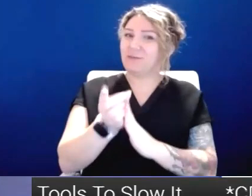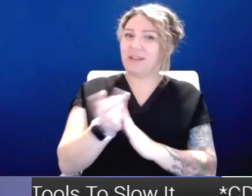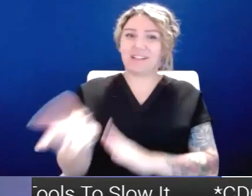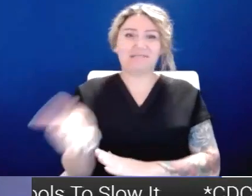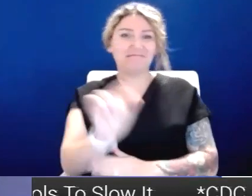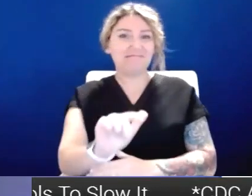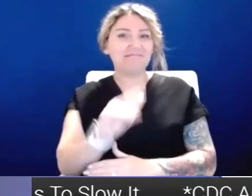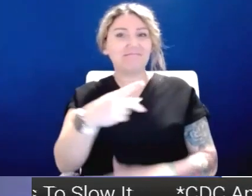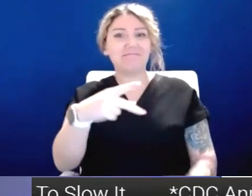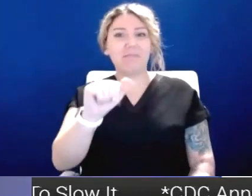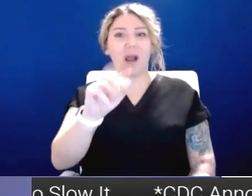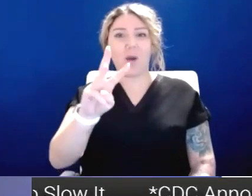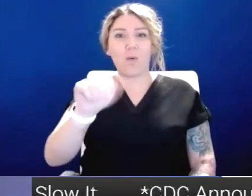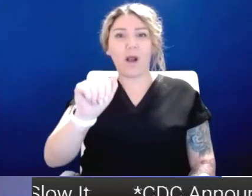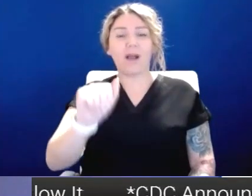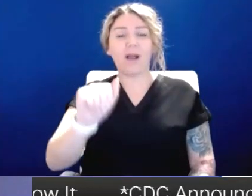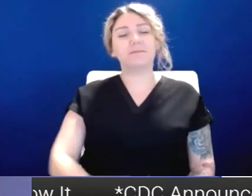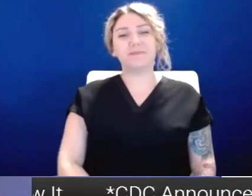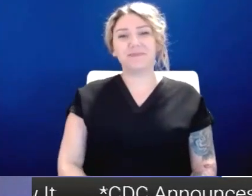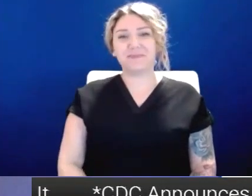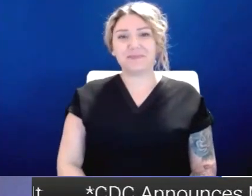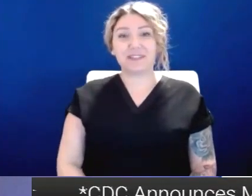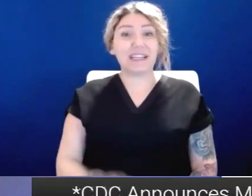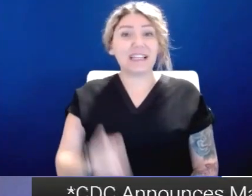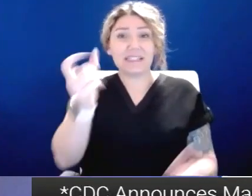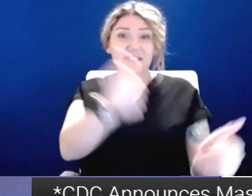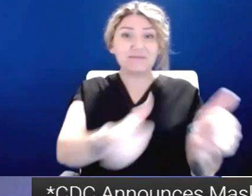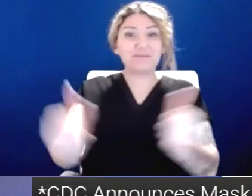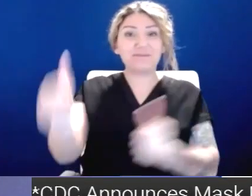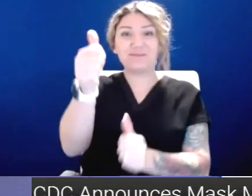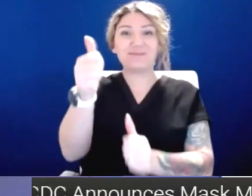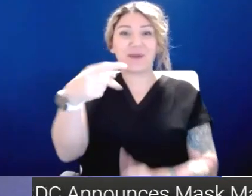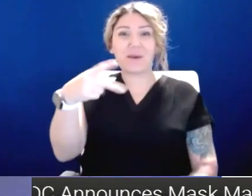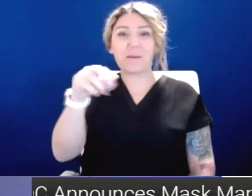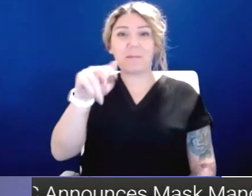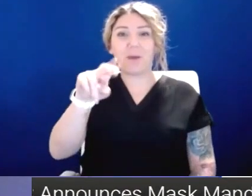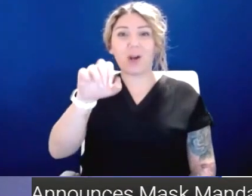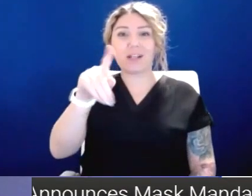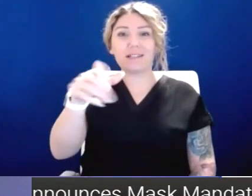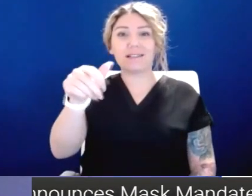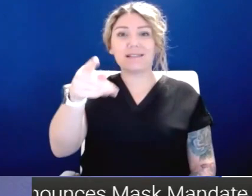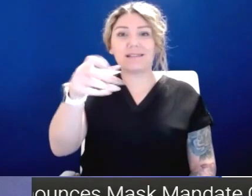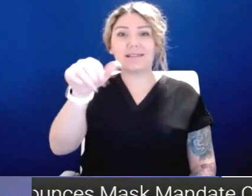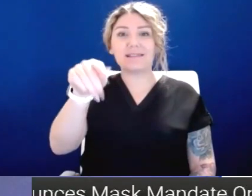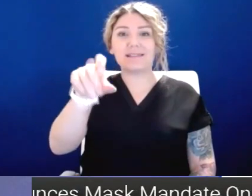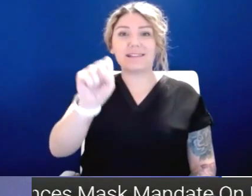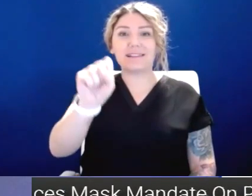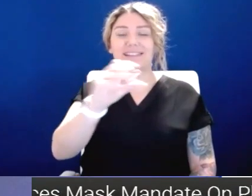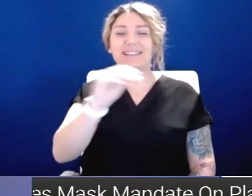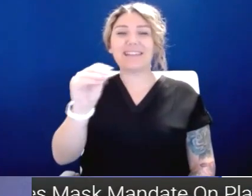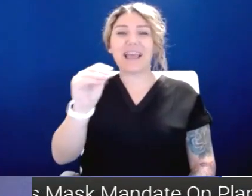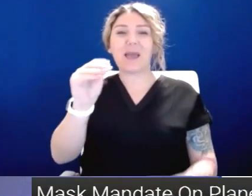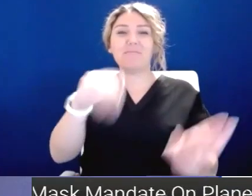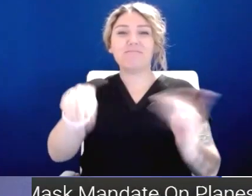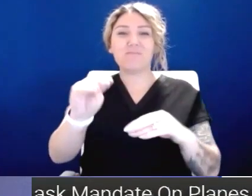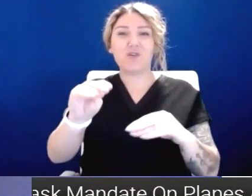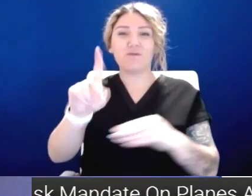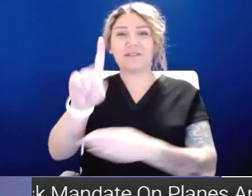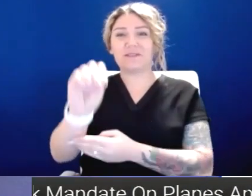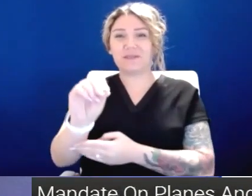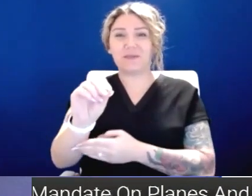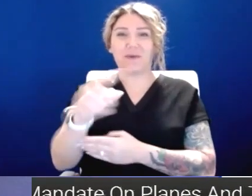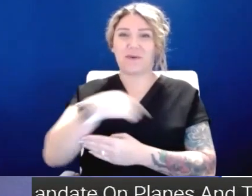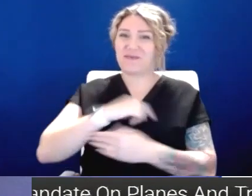Pahwa. He is the head of the Parkinson's Disease and Movement Disorder Program here at the University of Kansas Health System. So glad you are with us. We are talking